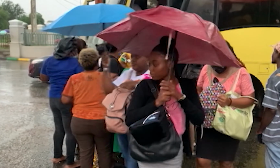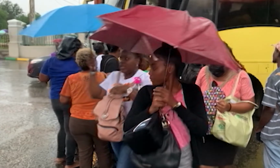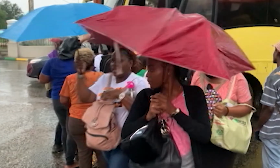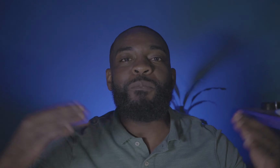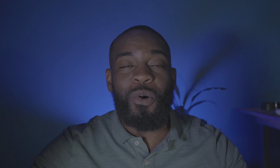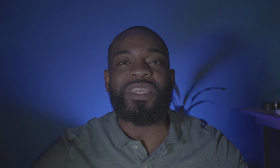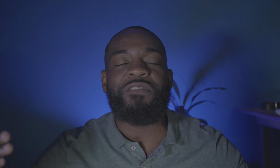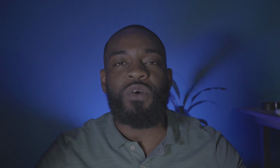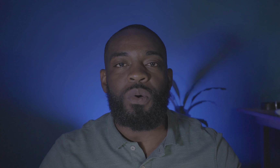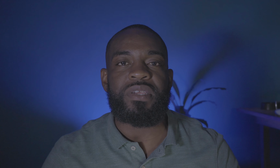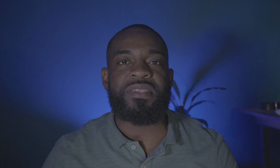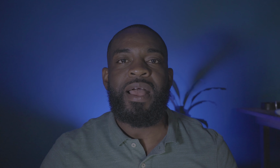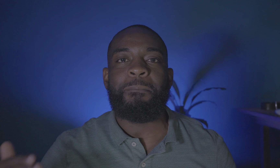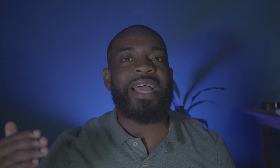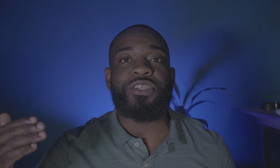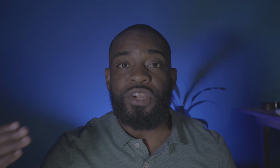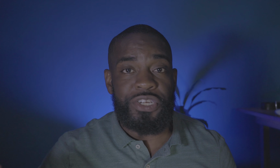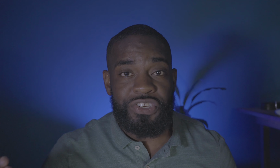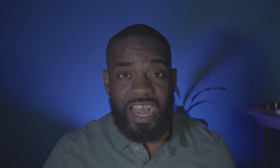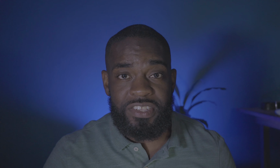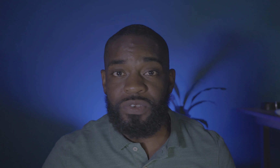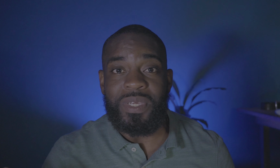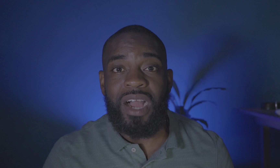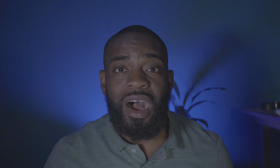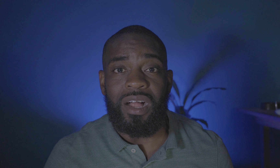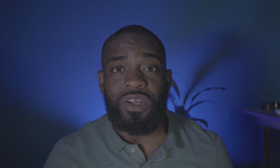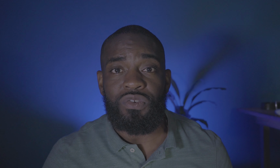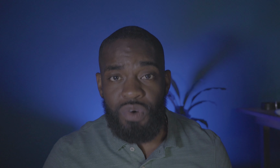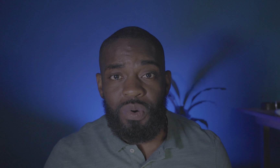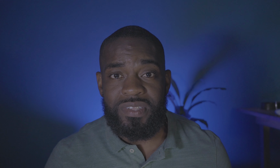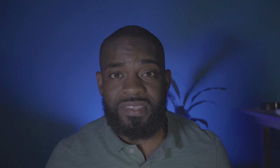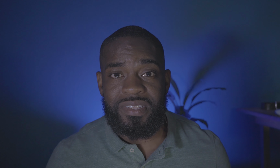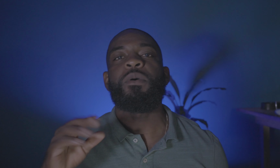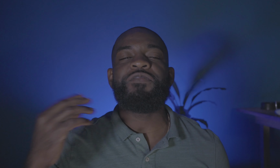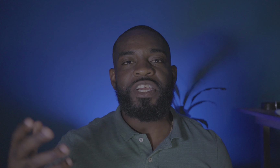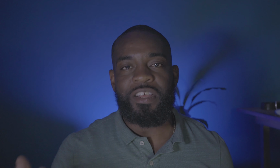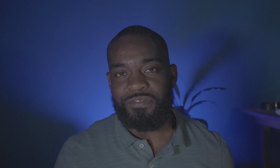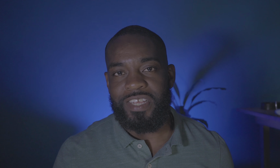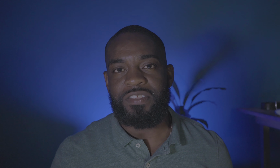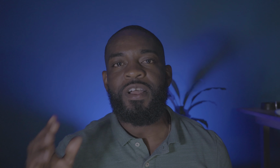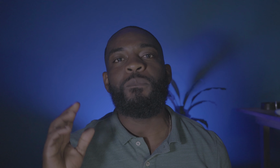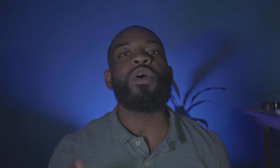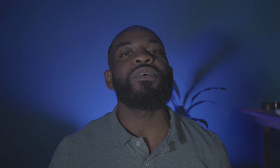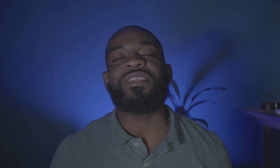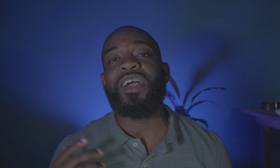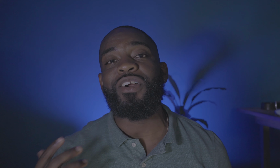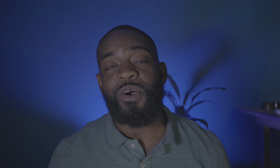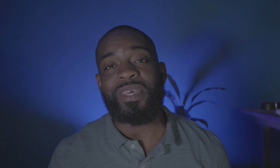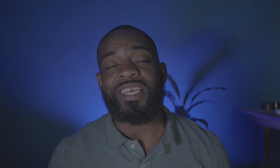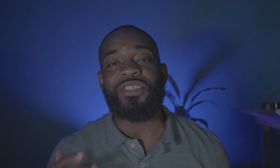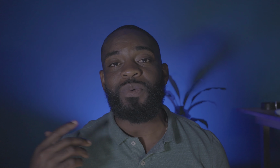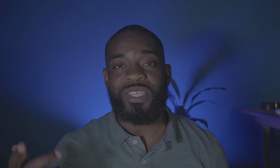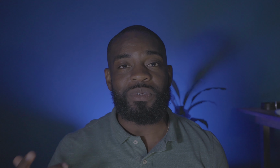presently. Compounded, of course, by the dirt tracks we call roads. But fear not, friends, more buses